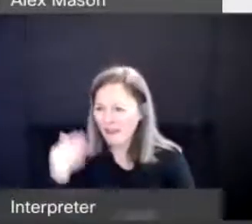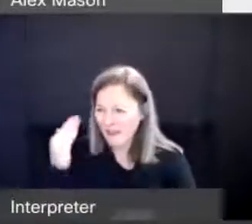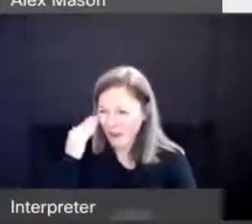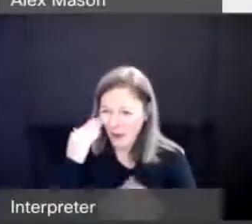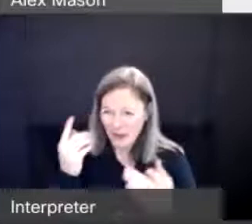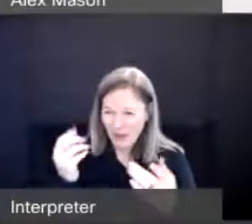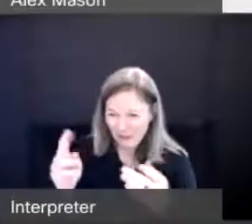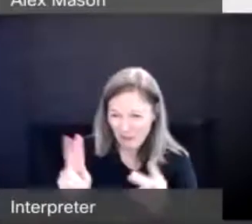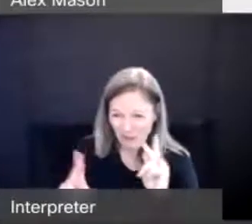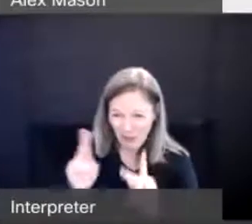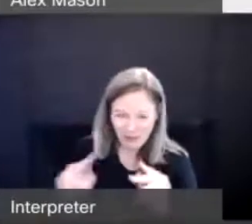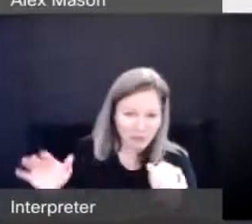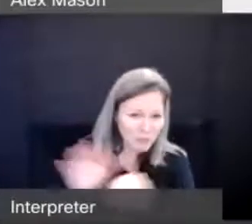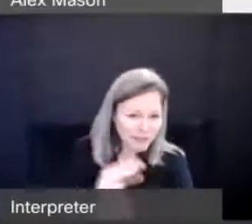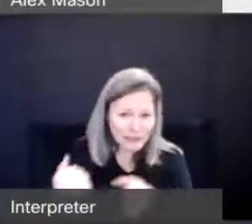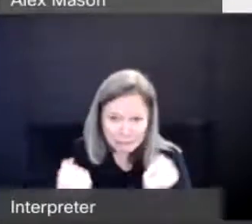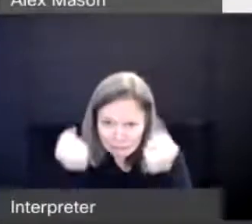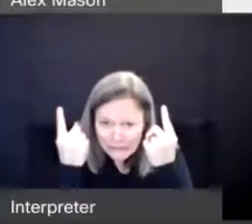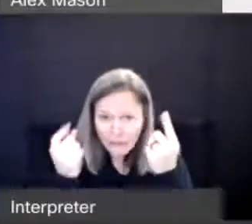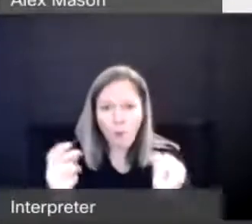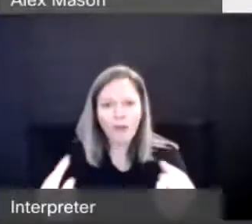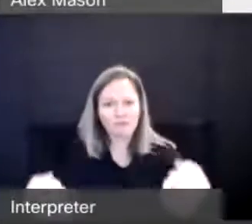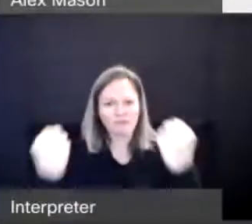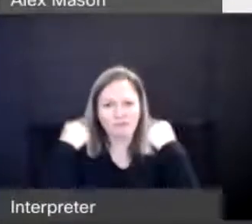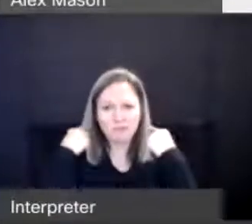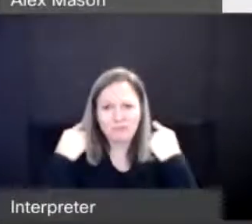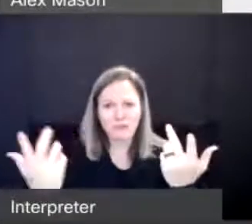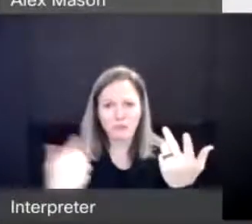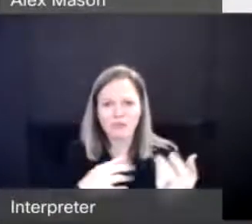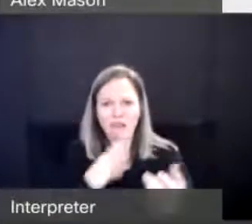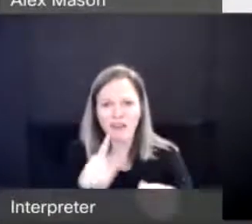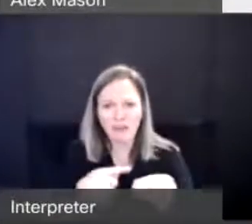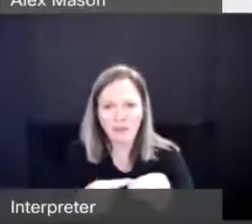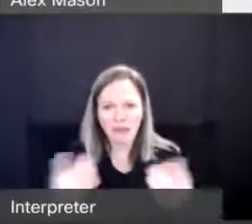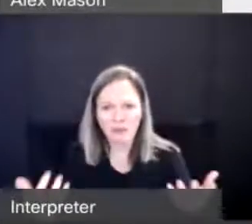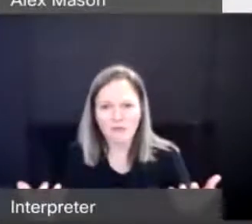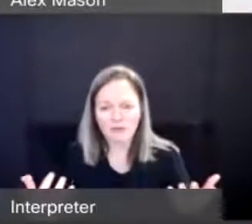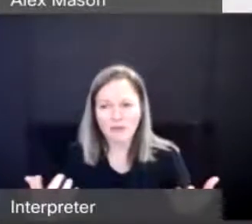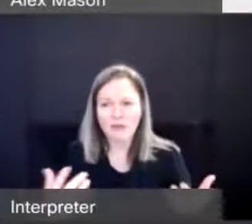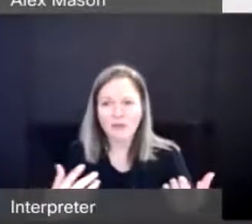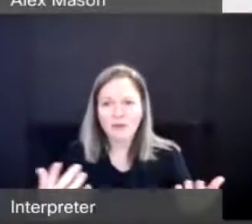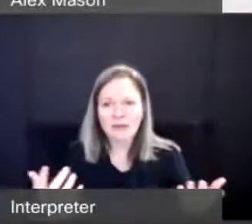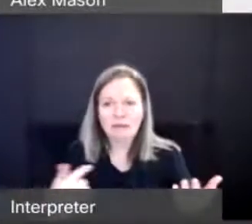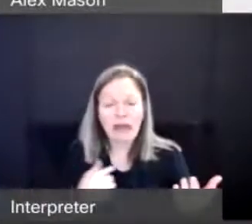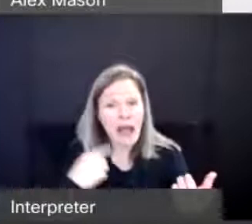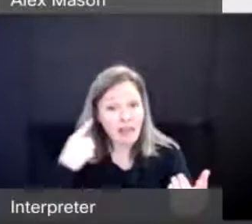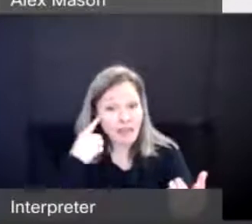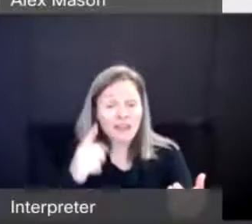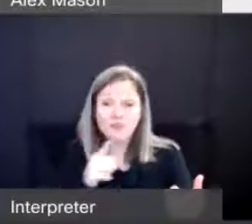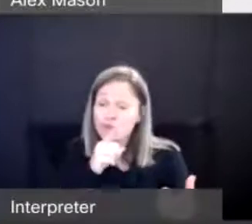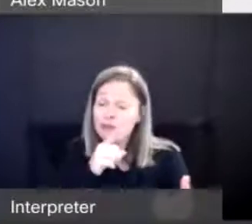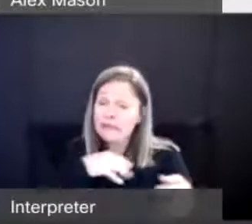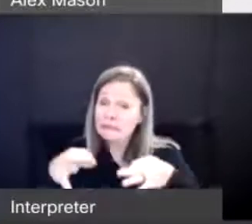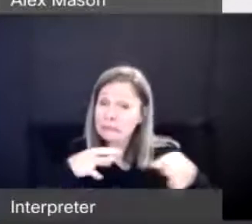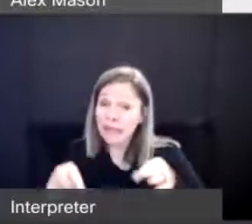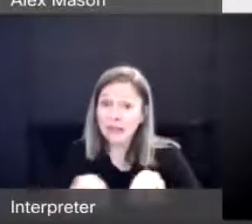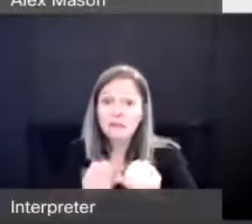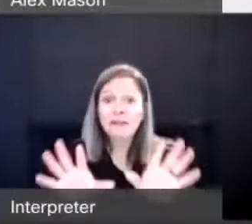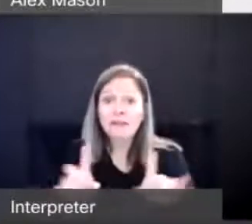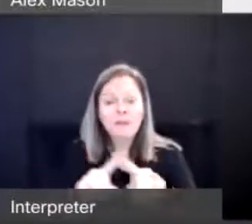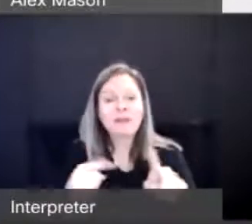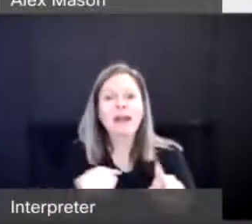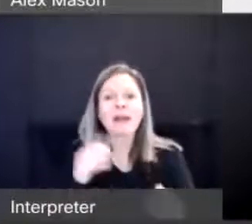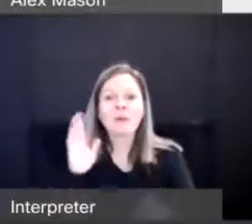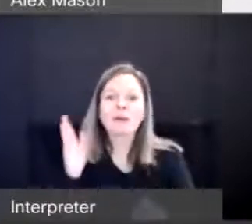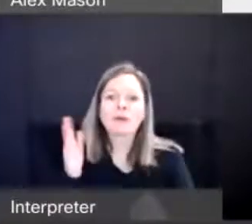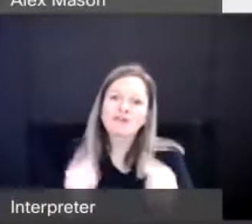completely understand it or have no idea what we're talking about. So I think it's been really well explained, but I think I'll just maybe